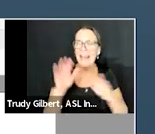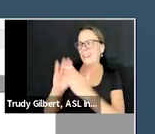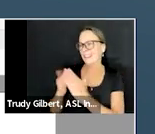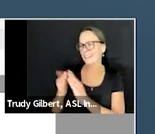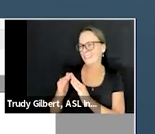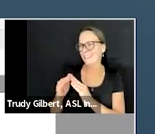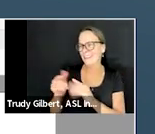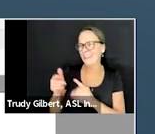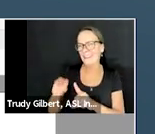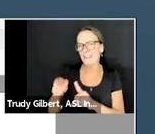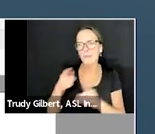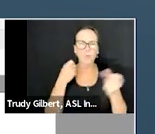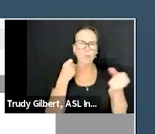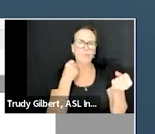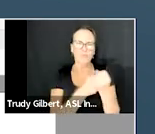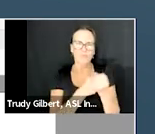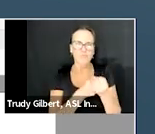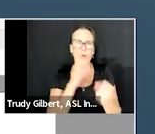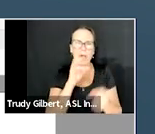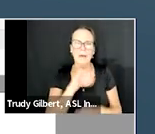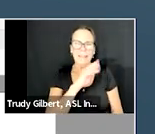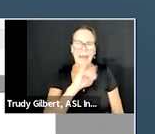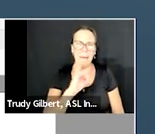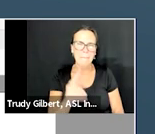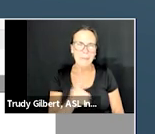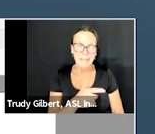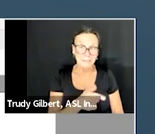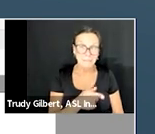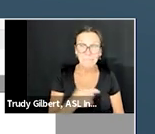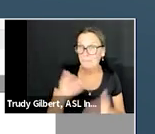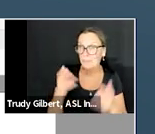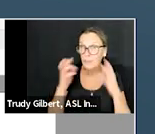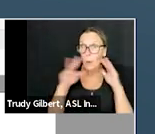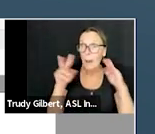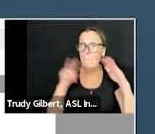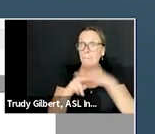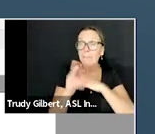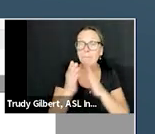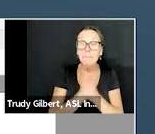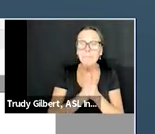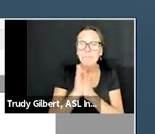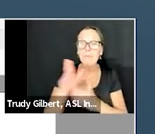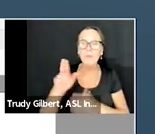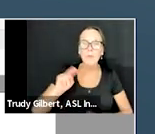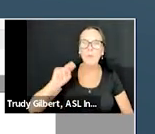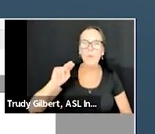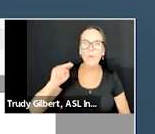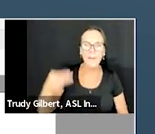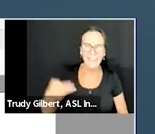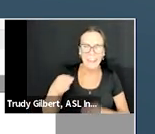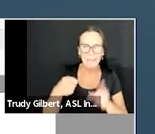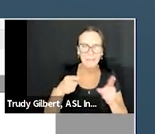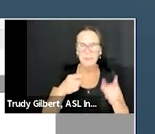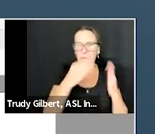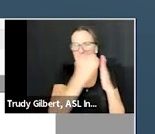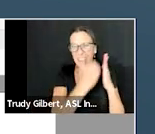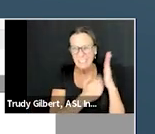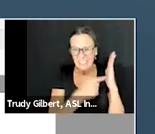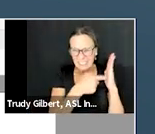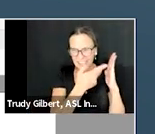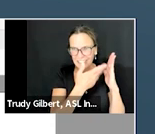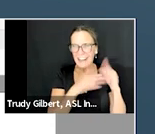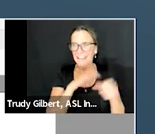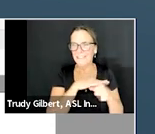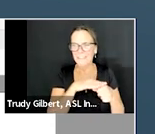that bill as well. They passed a resolution in support of it. So I'm looking forward to Northampton being listed on this list of local trails. And